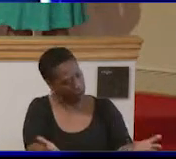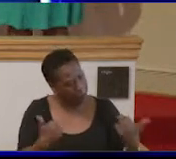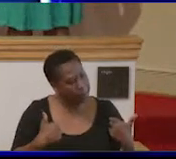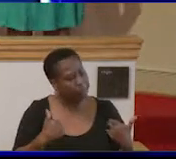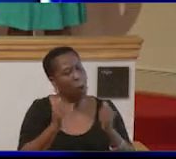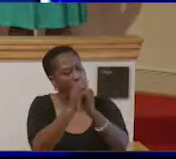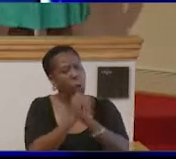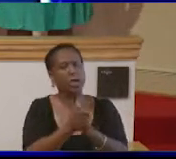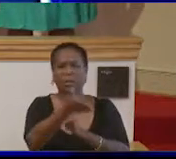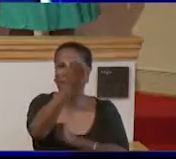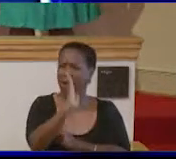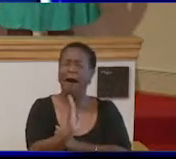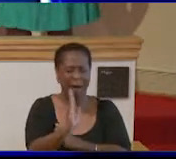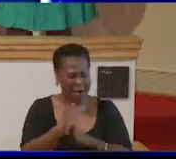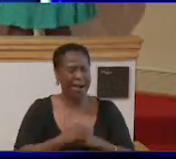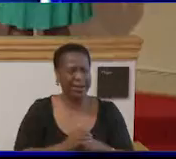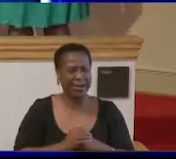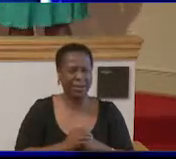is